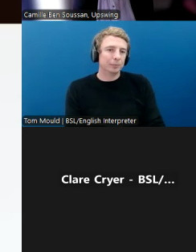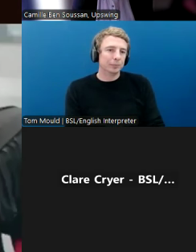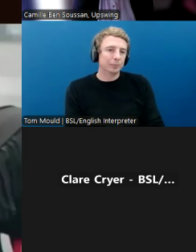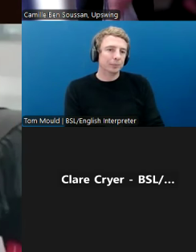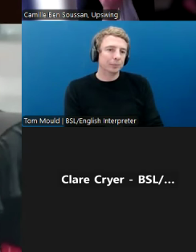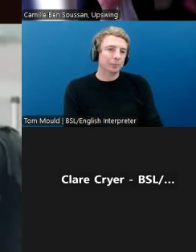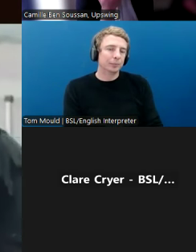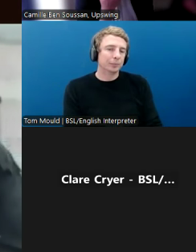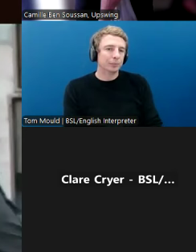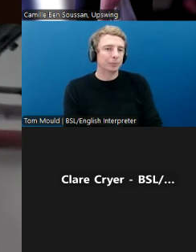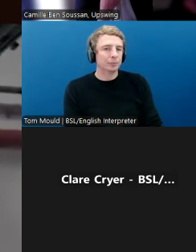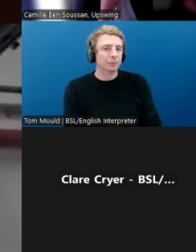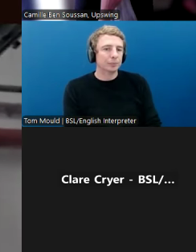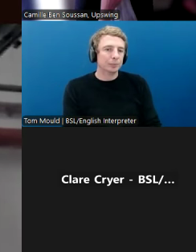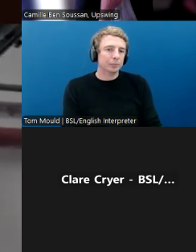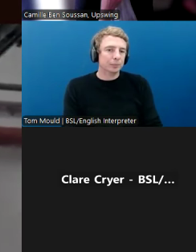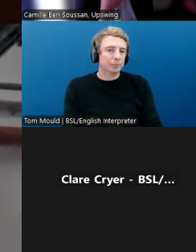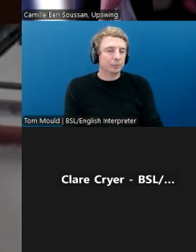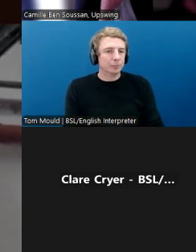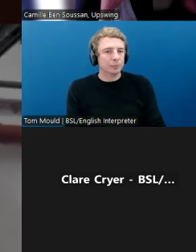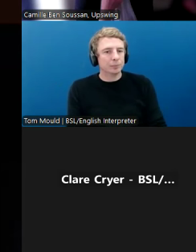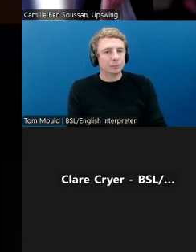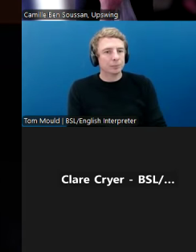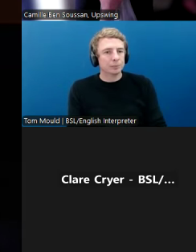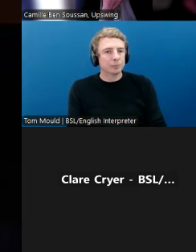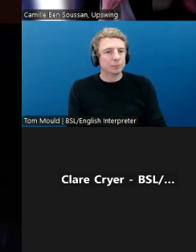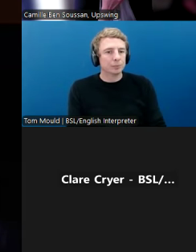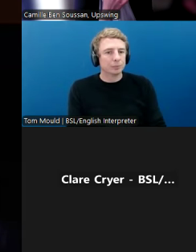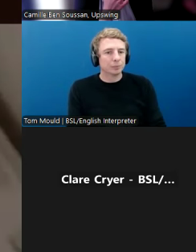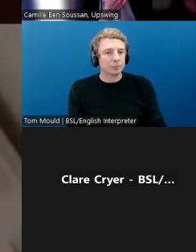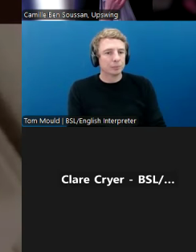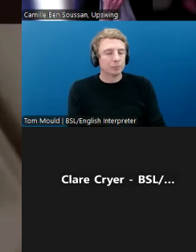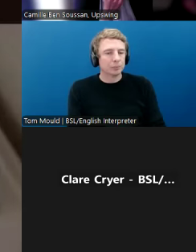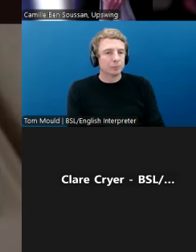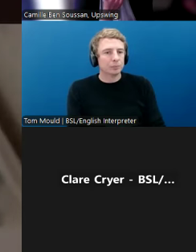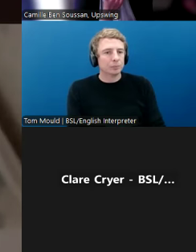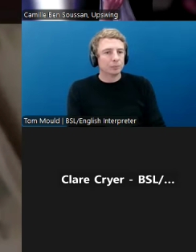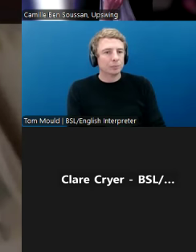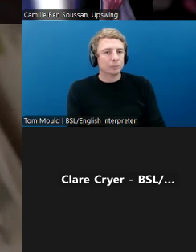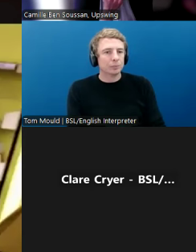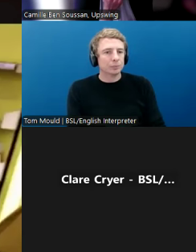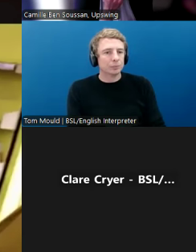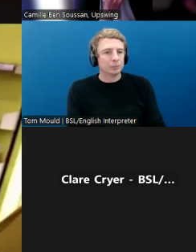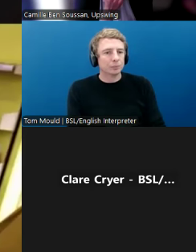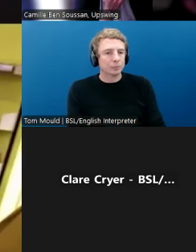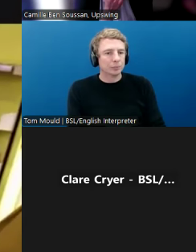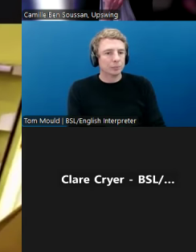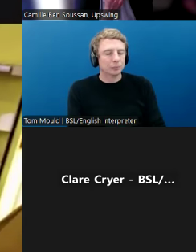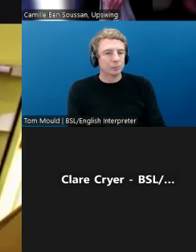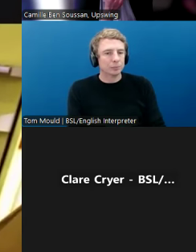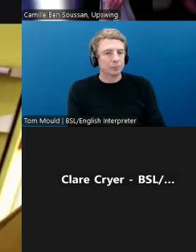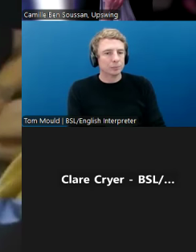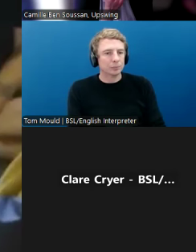Upswing is a multi-award-winning contemporary circus company telling new stories in extraordinary ways. We exist to